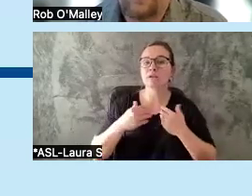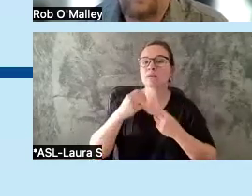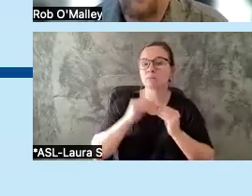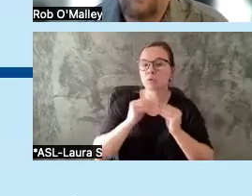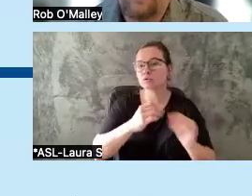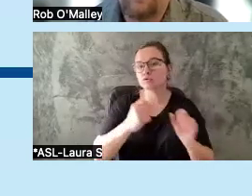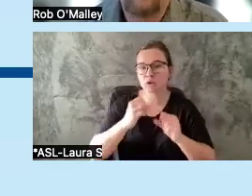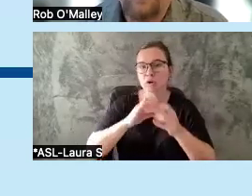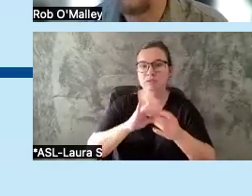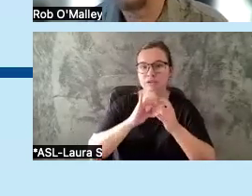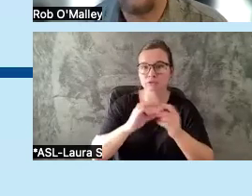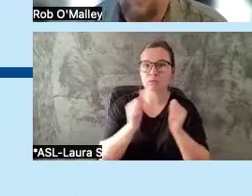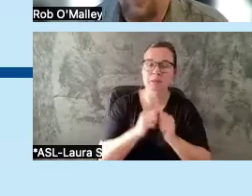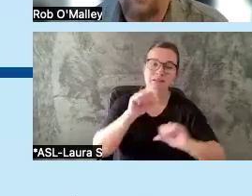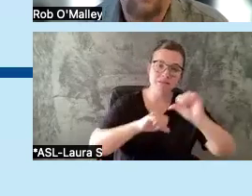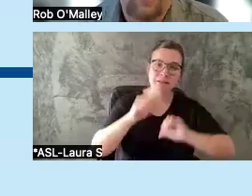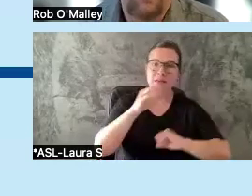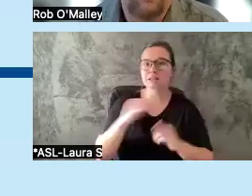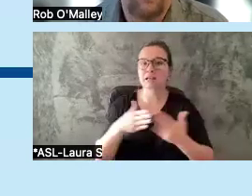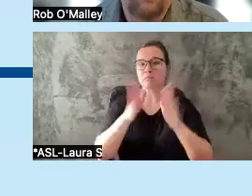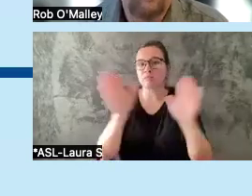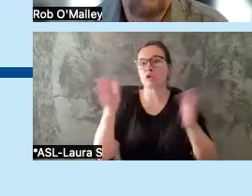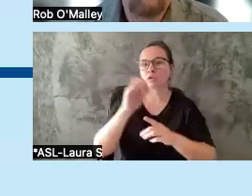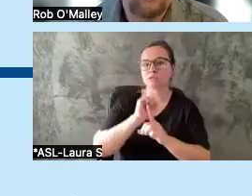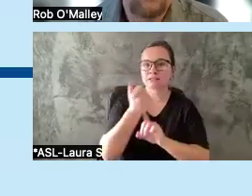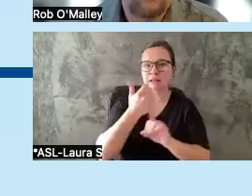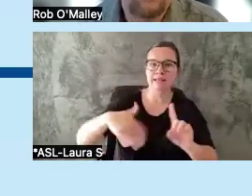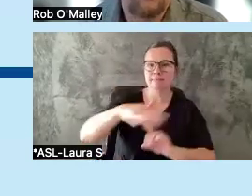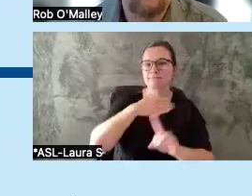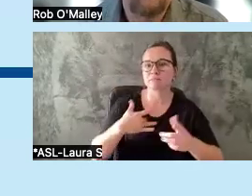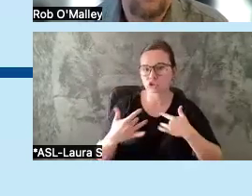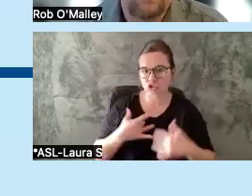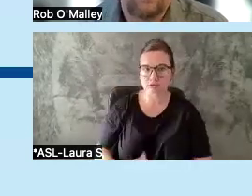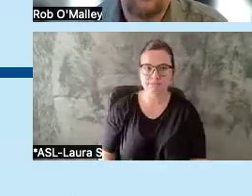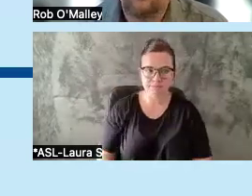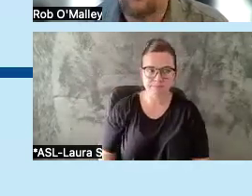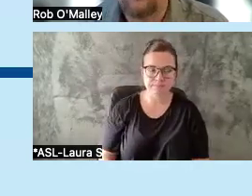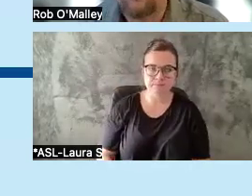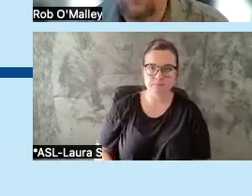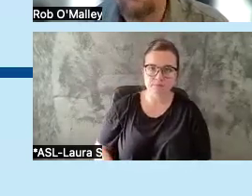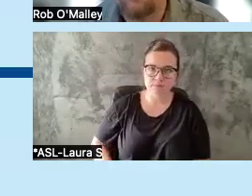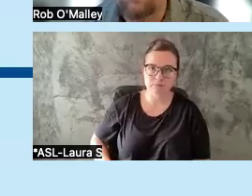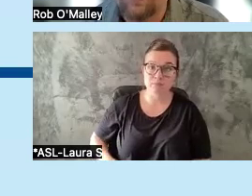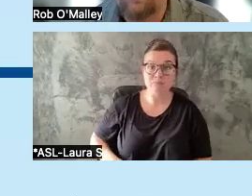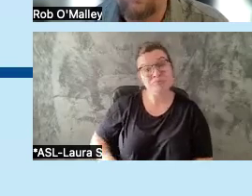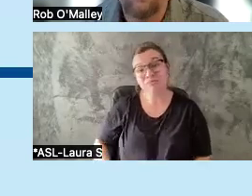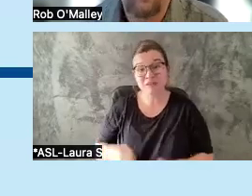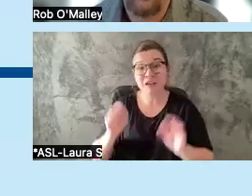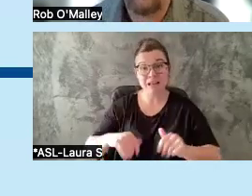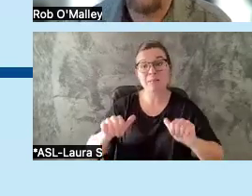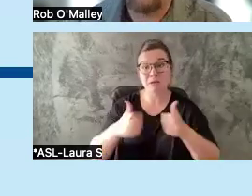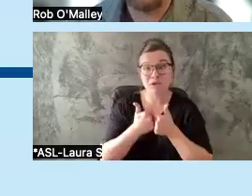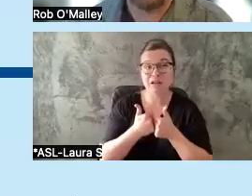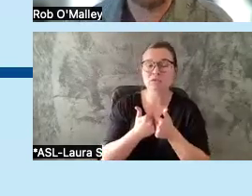between science and broader societal concerns. Um, and this can be hard sometimes, but